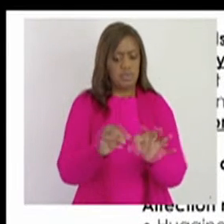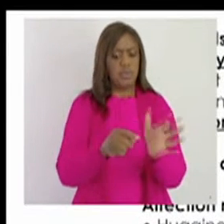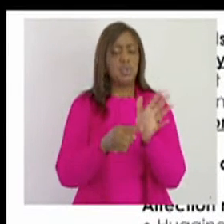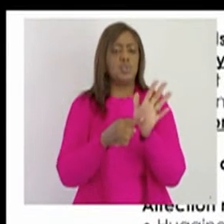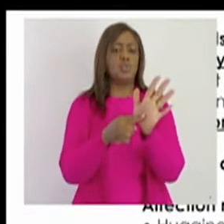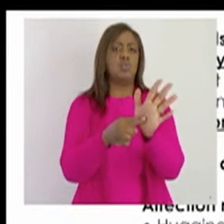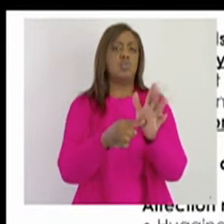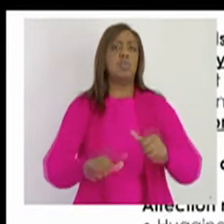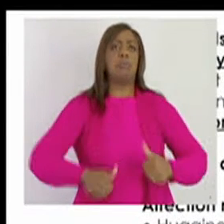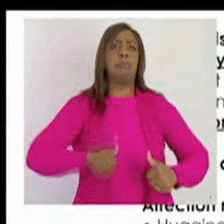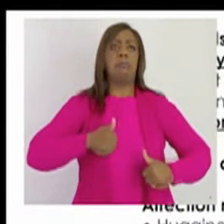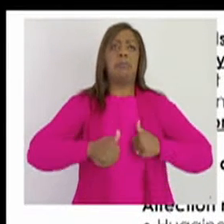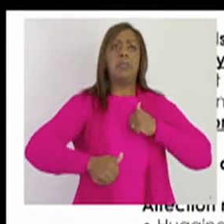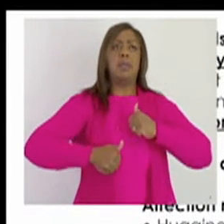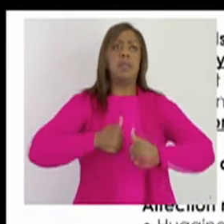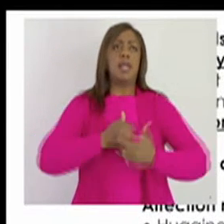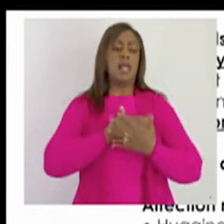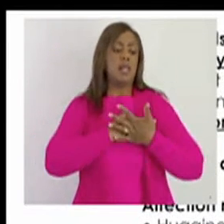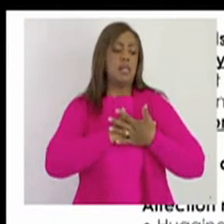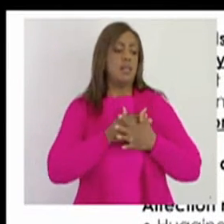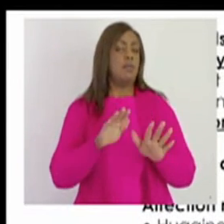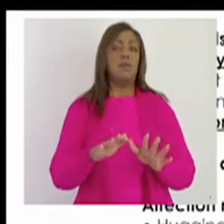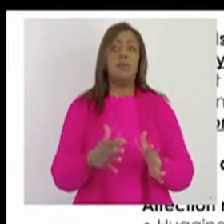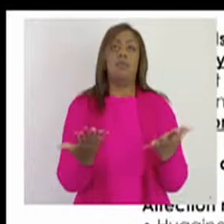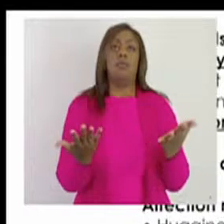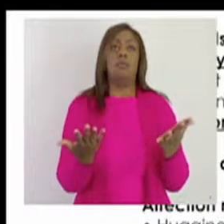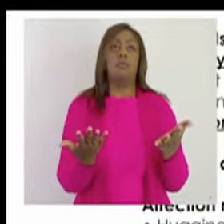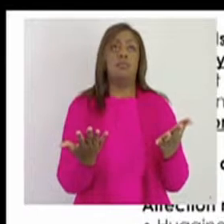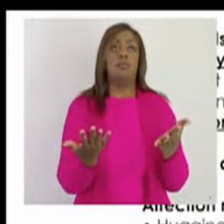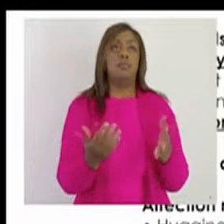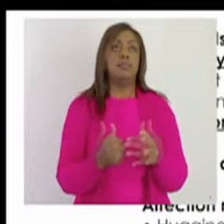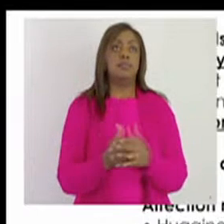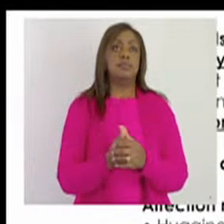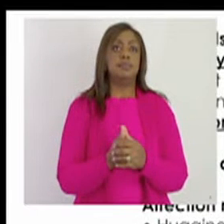safe. So the different ways of